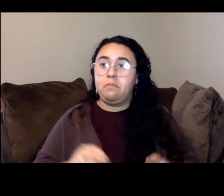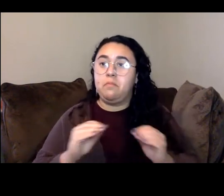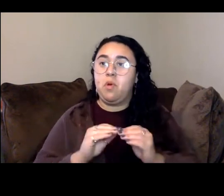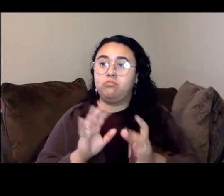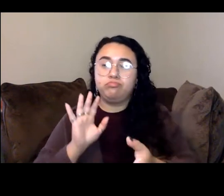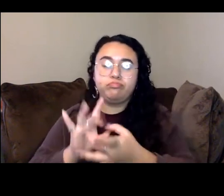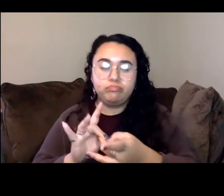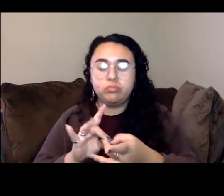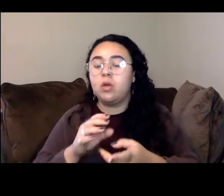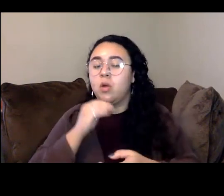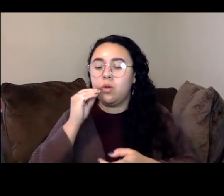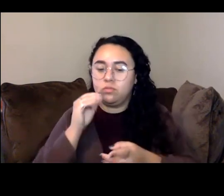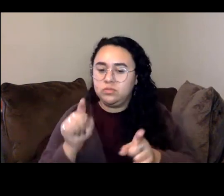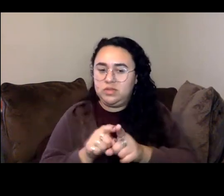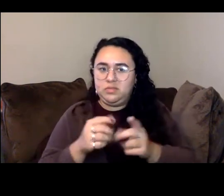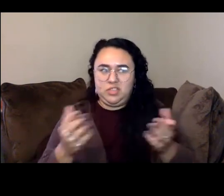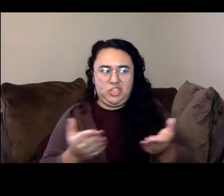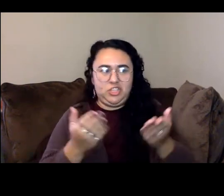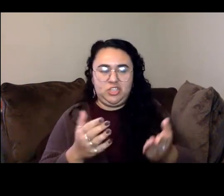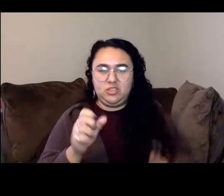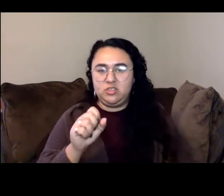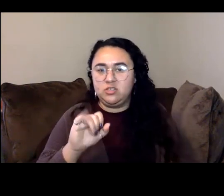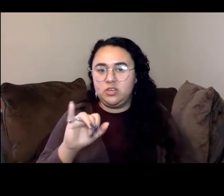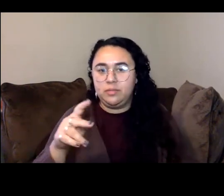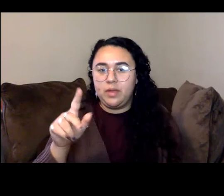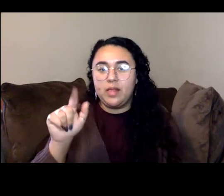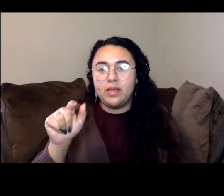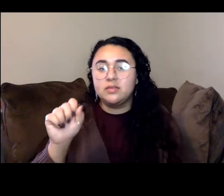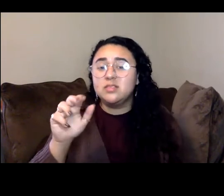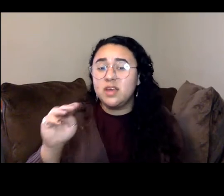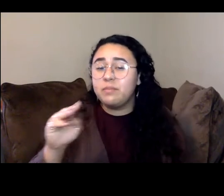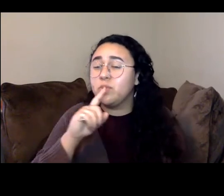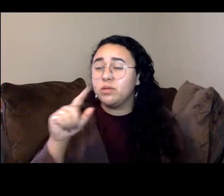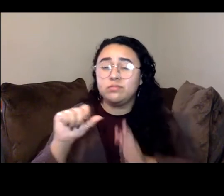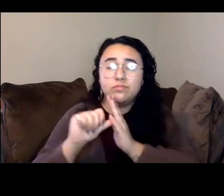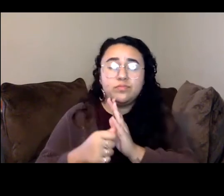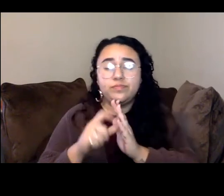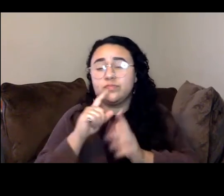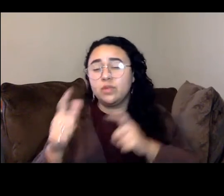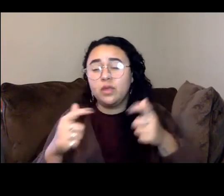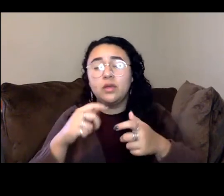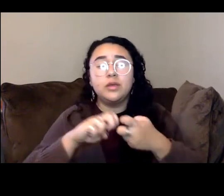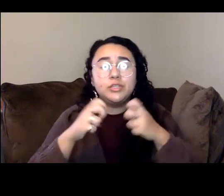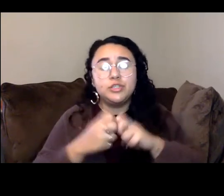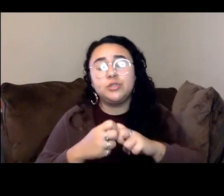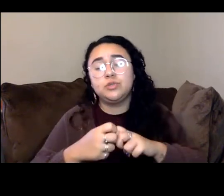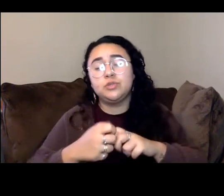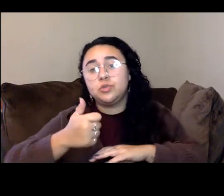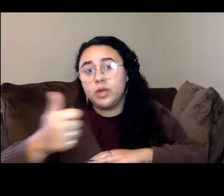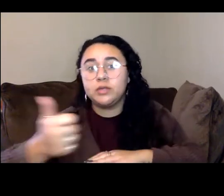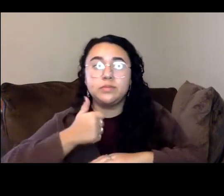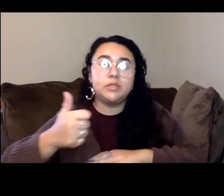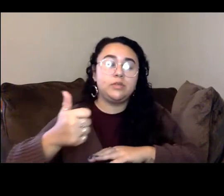And Sam, as you highlighted, there are these big, big systemic issues. They're deeply interconnected, whether it's transportation, whether it's mass